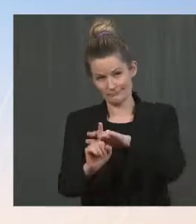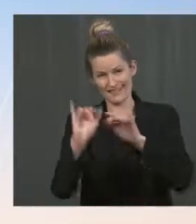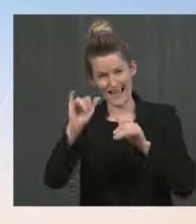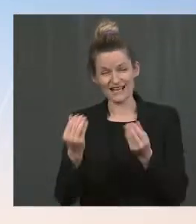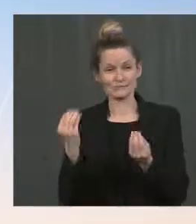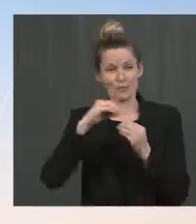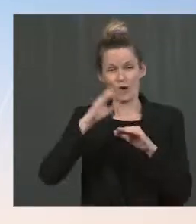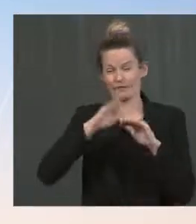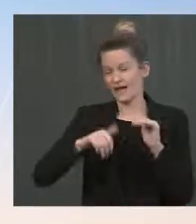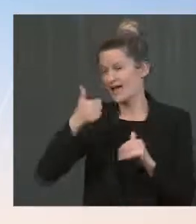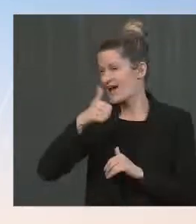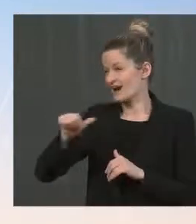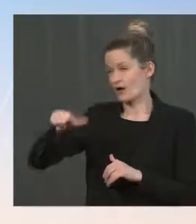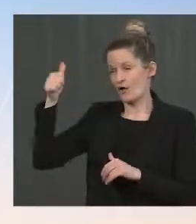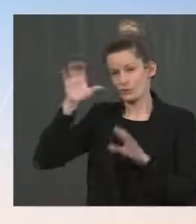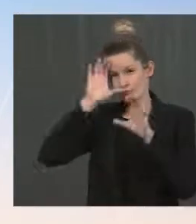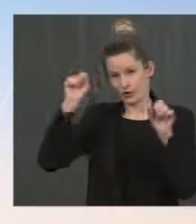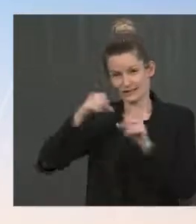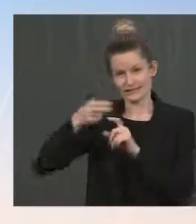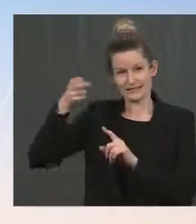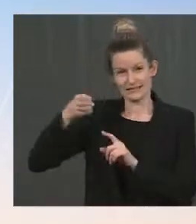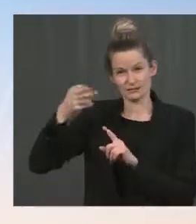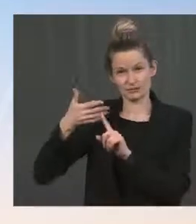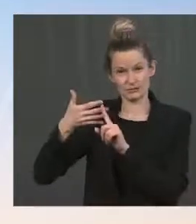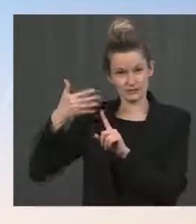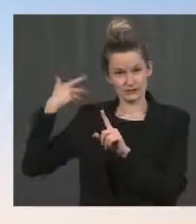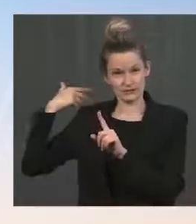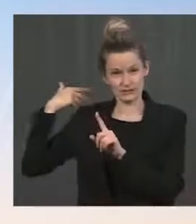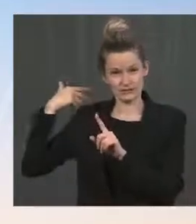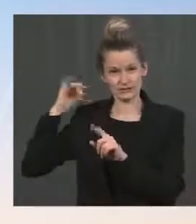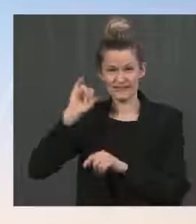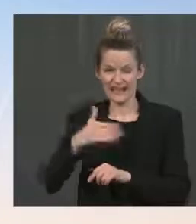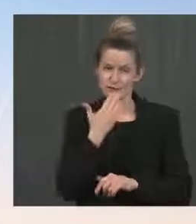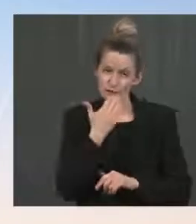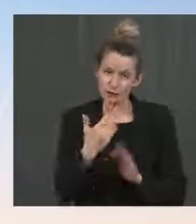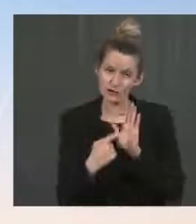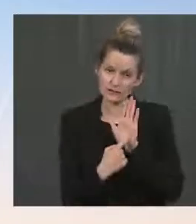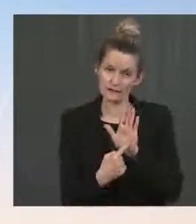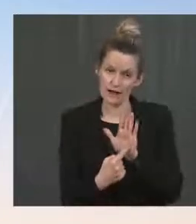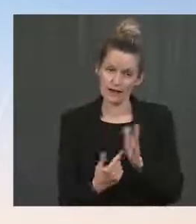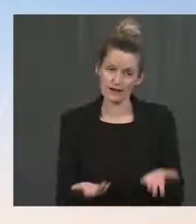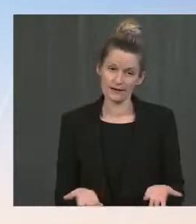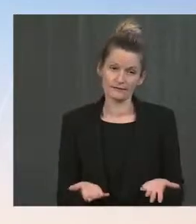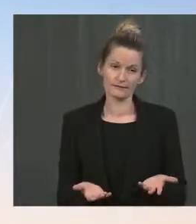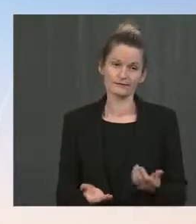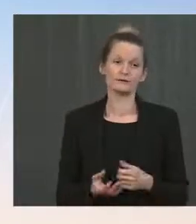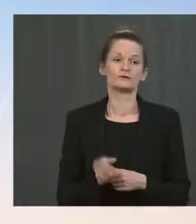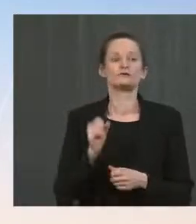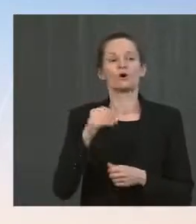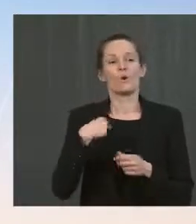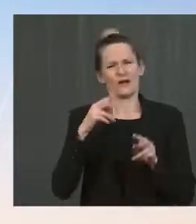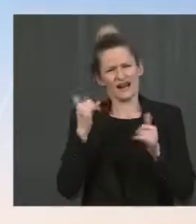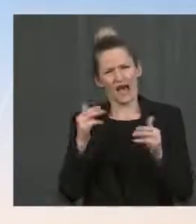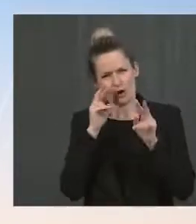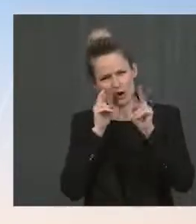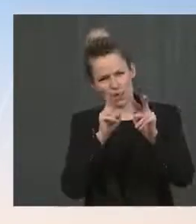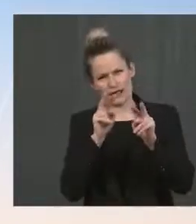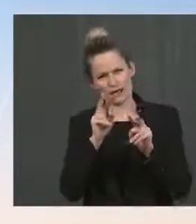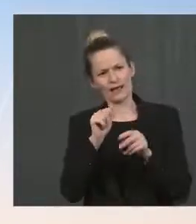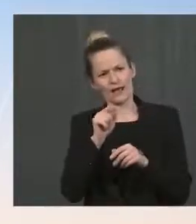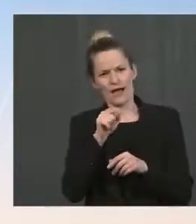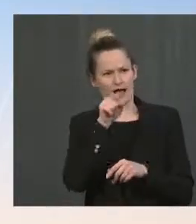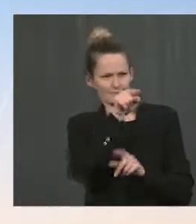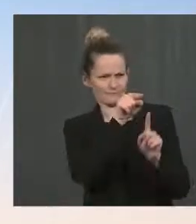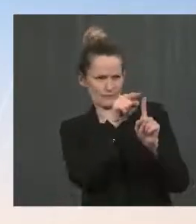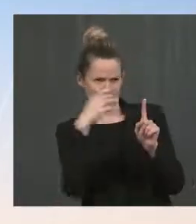also a good sign. So I would say that as we look at our efforts here, we look at whether employers, or we recommend, of